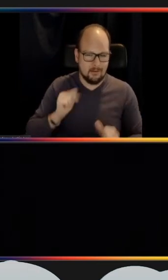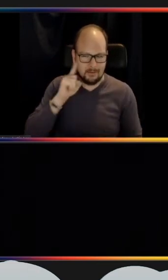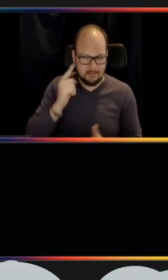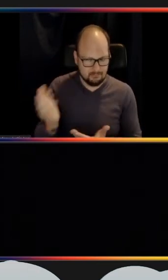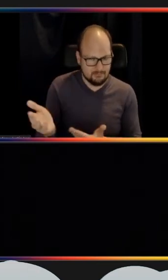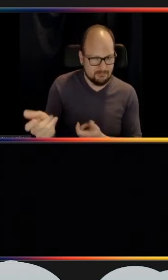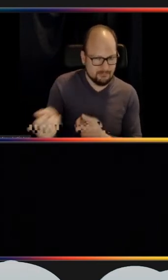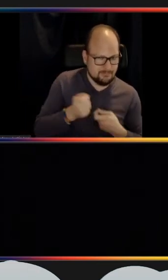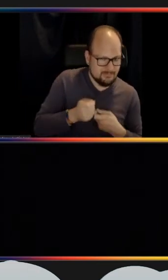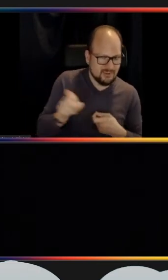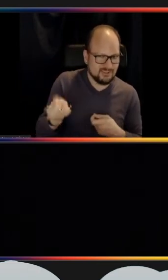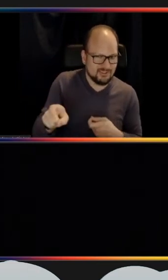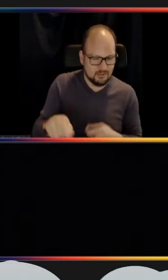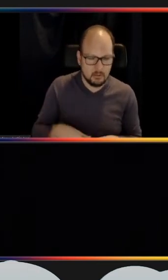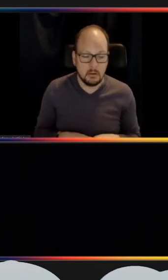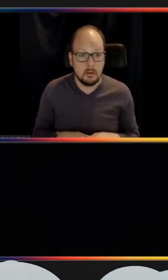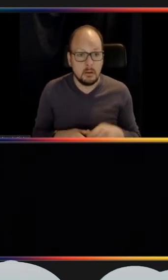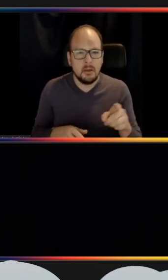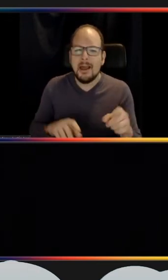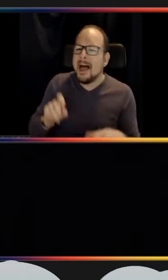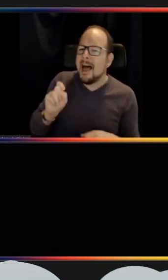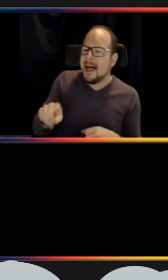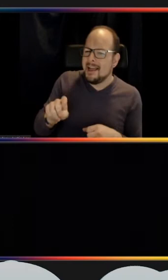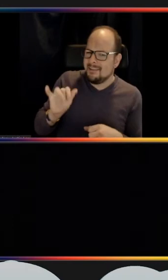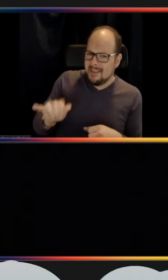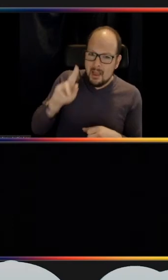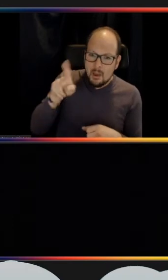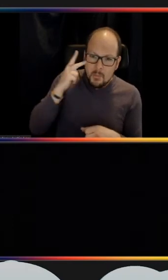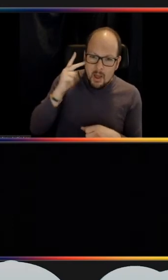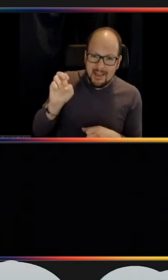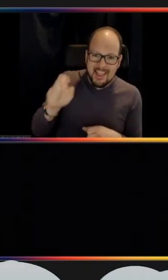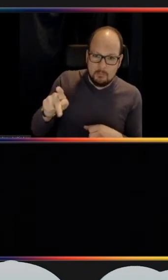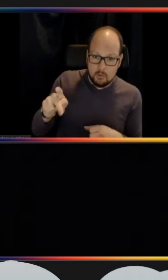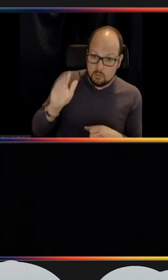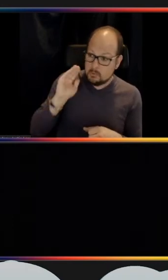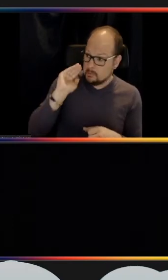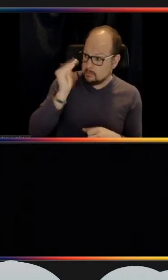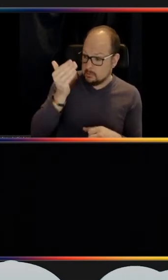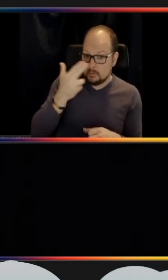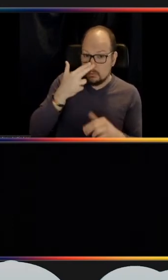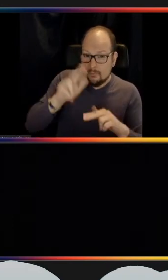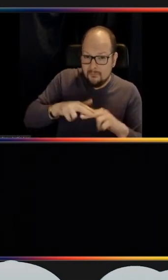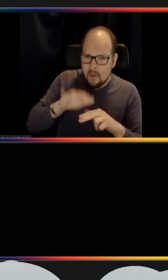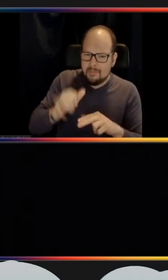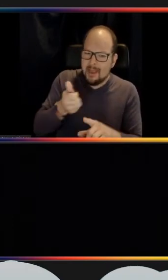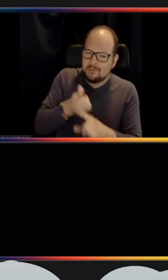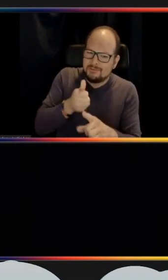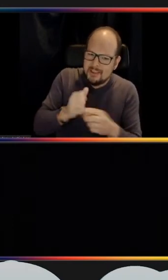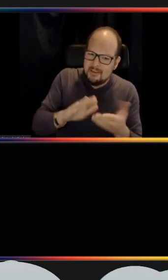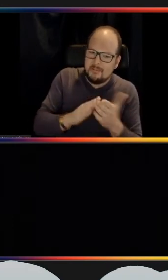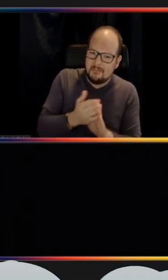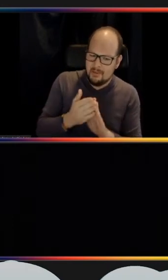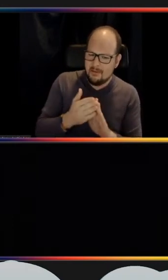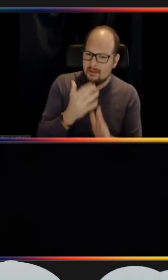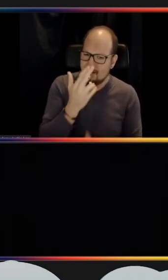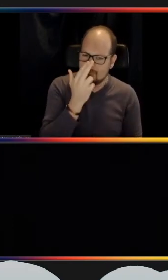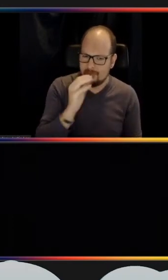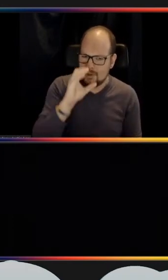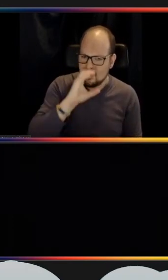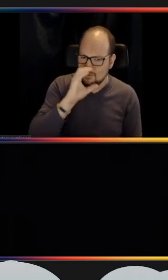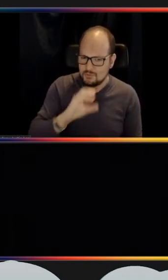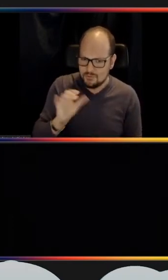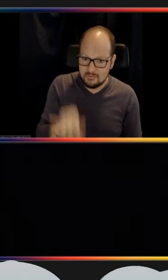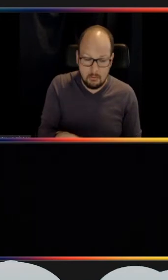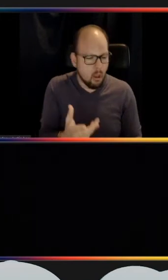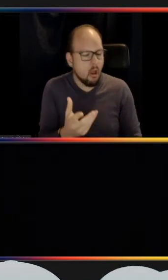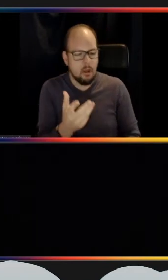episode, how was that? Because it just seemed like a lot of fun, and you were a cartoon. How cool is that? It was super